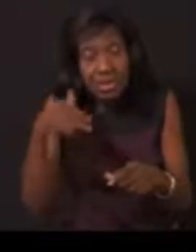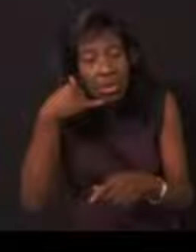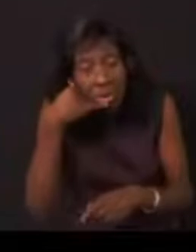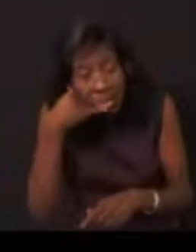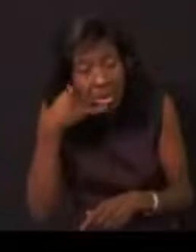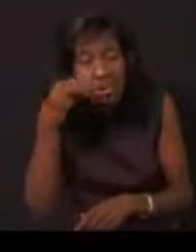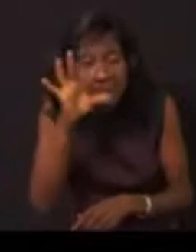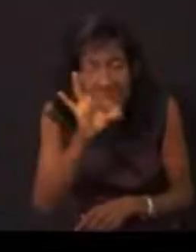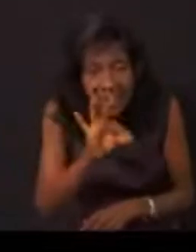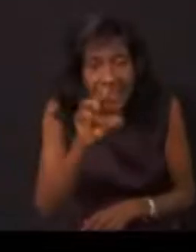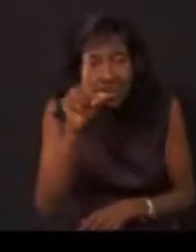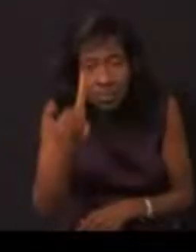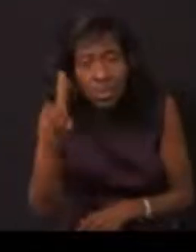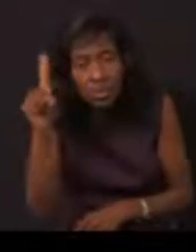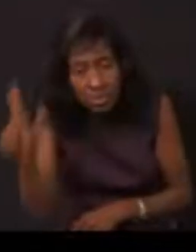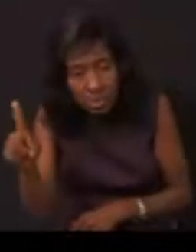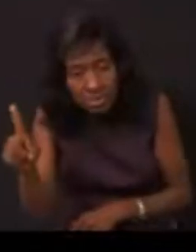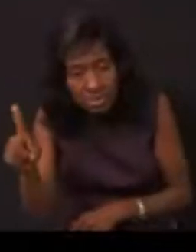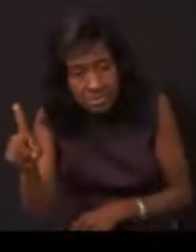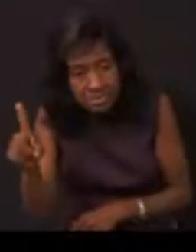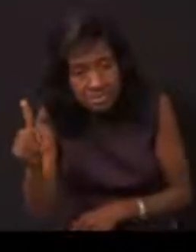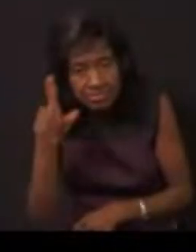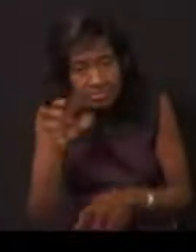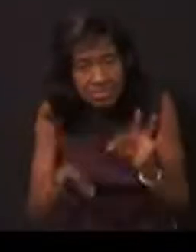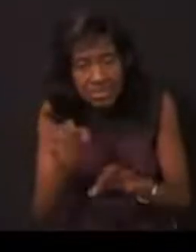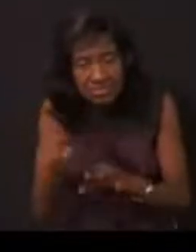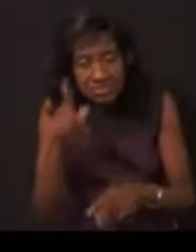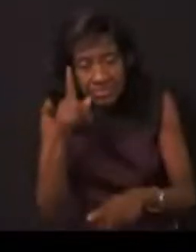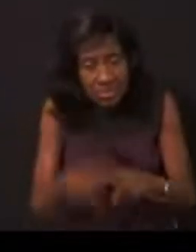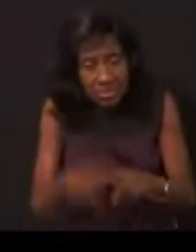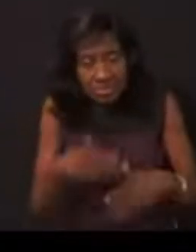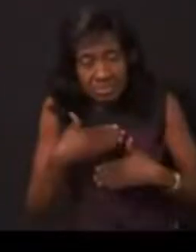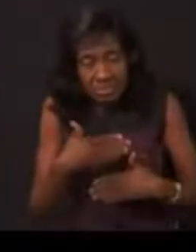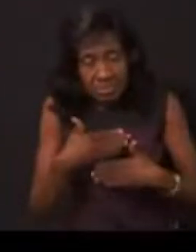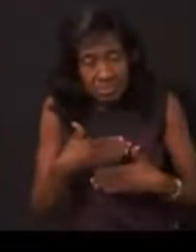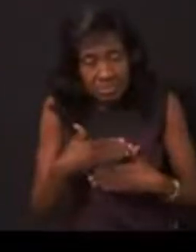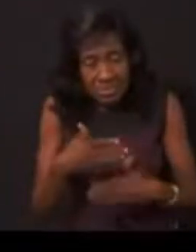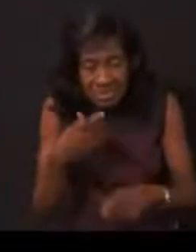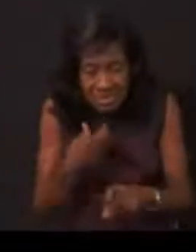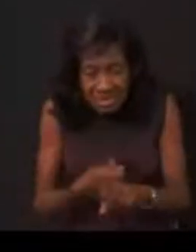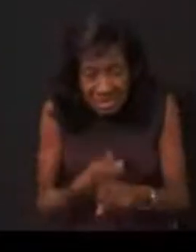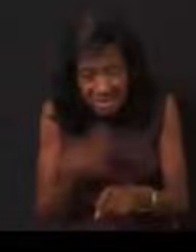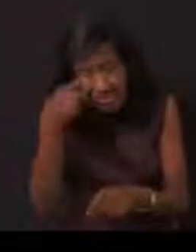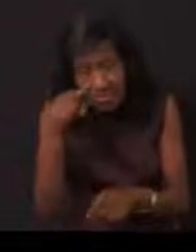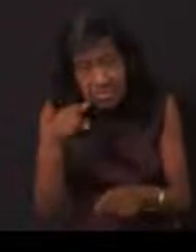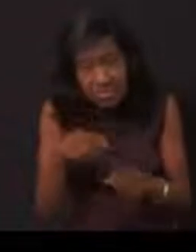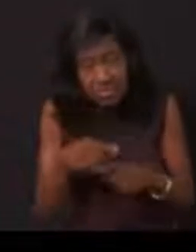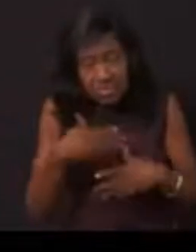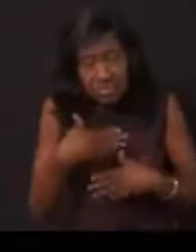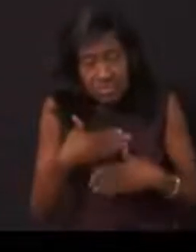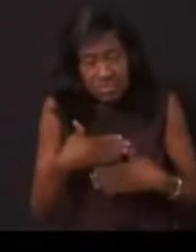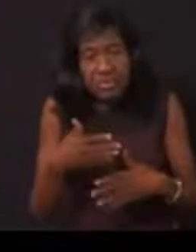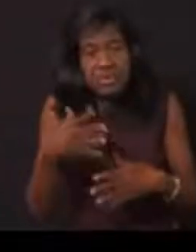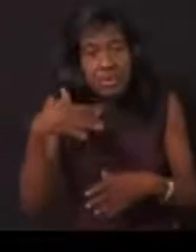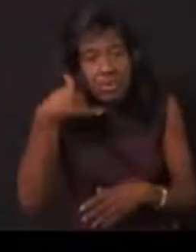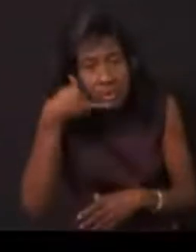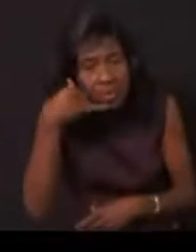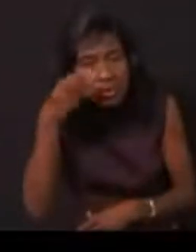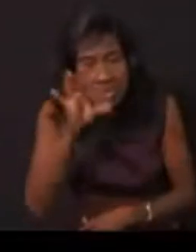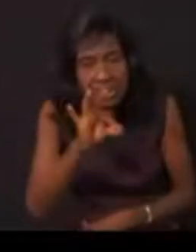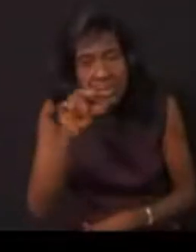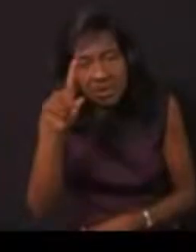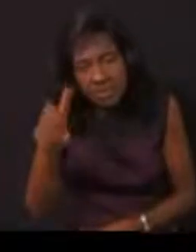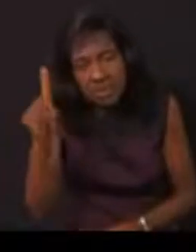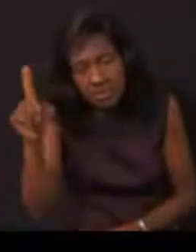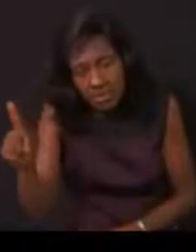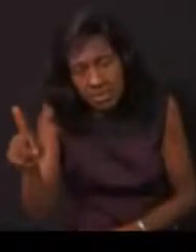simple everyday actions, and they are. But by being mindful of protecting your own health, we can have a sense of